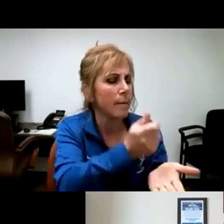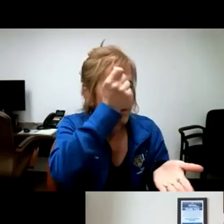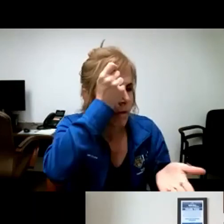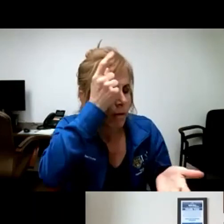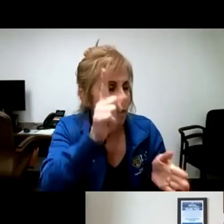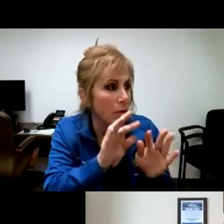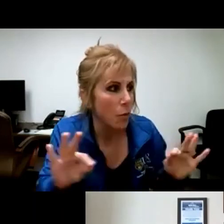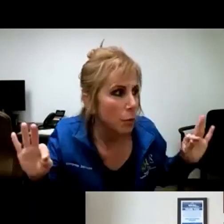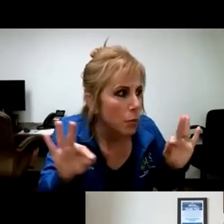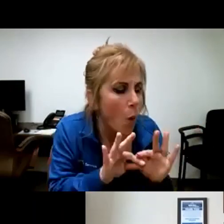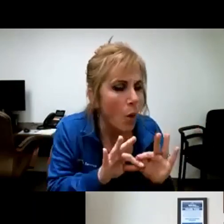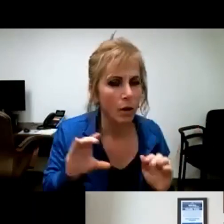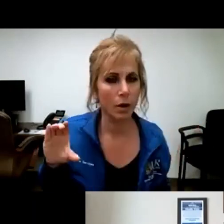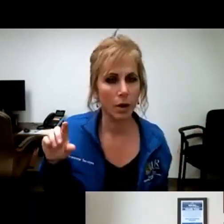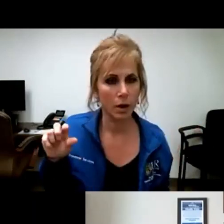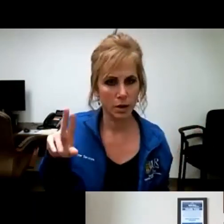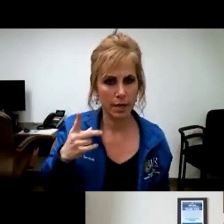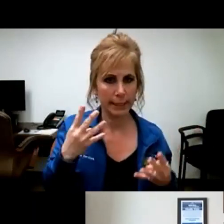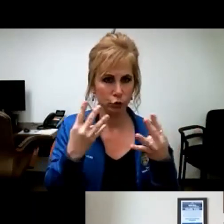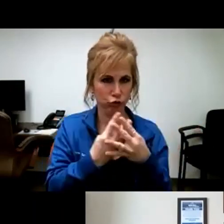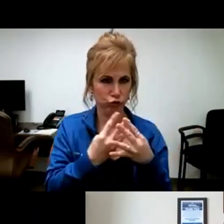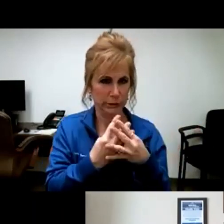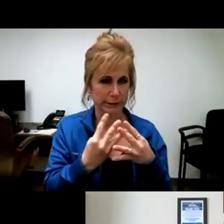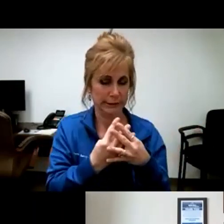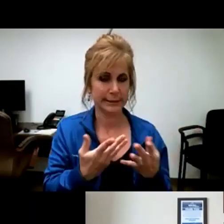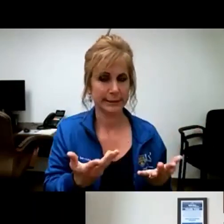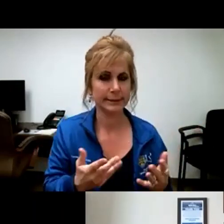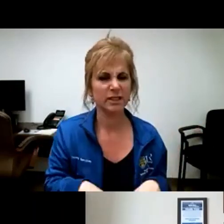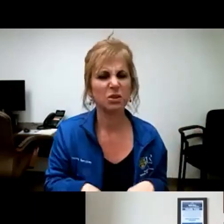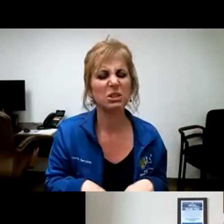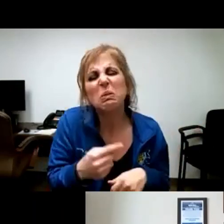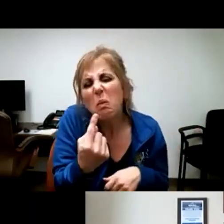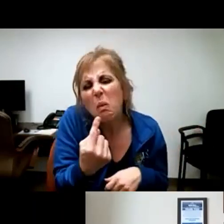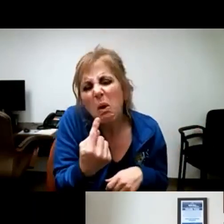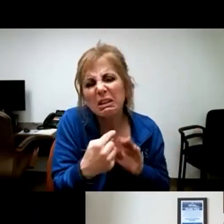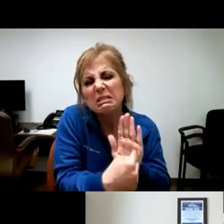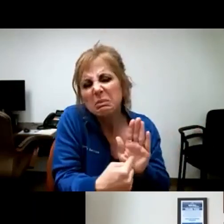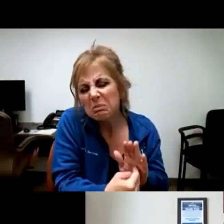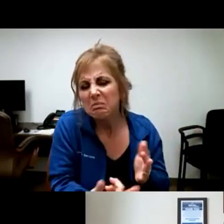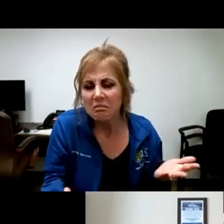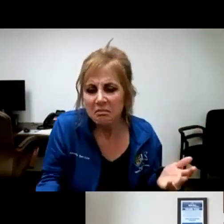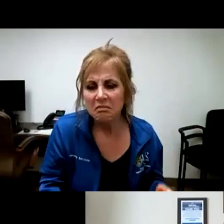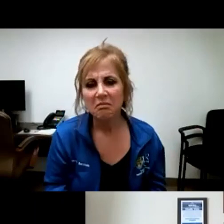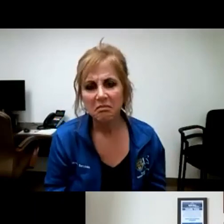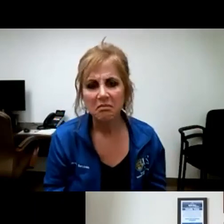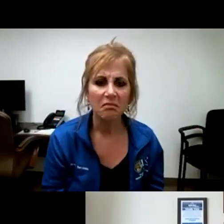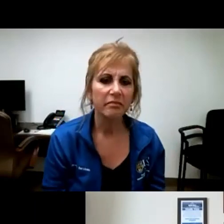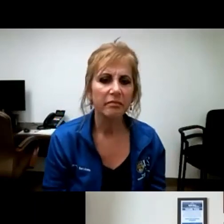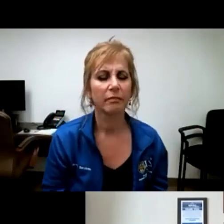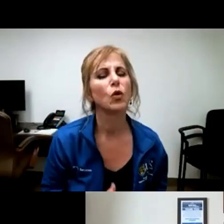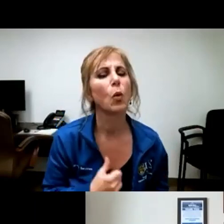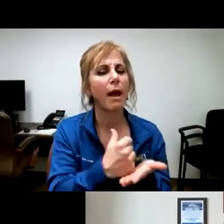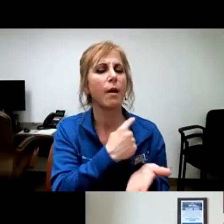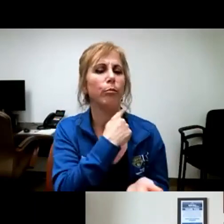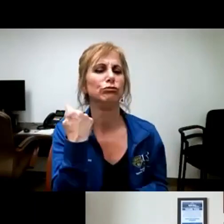and get them when they're recommended by guidelines. So those are just a couple of examples of things we're doing in that kind of risk factor